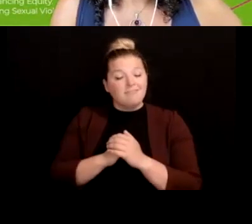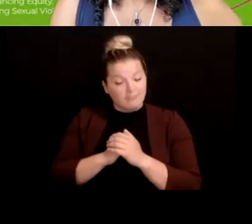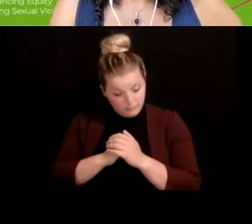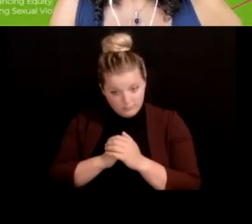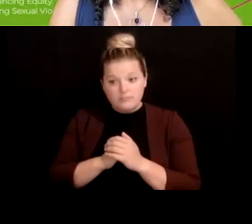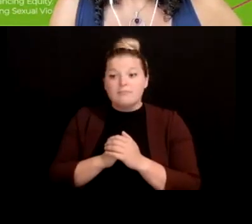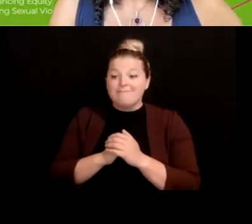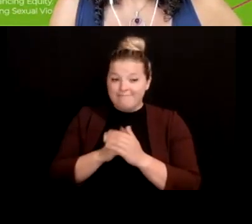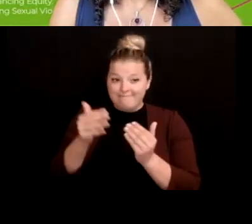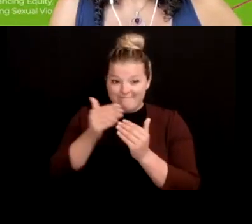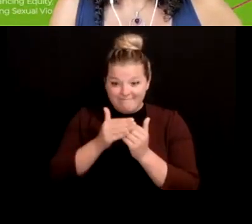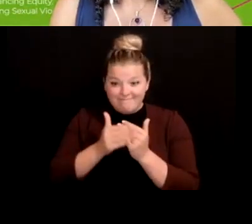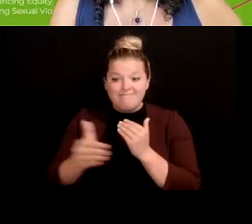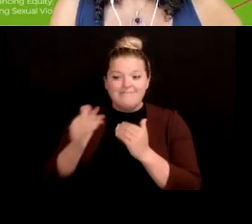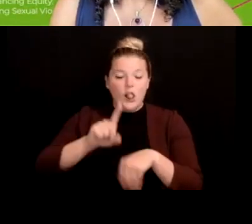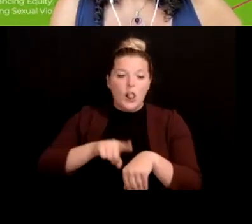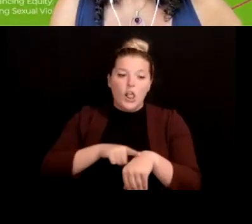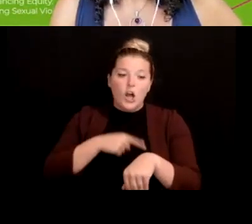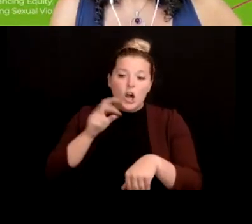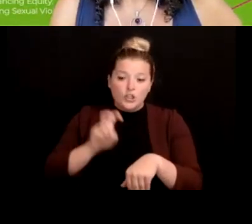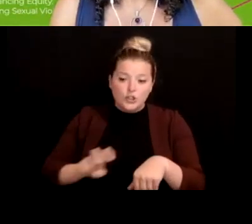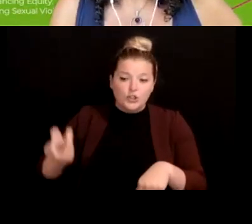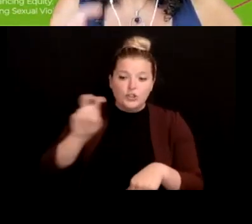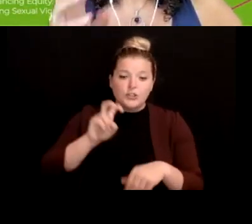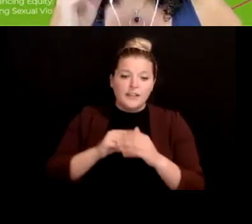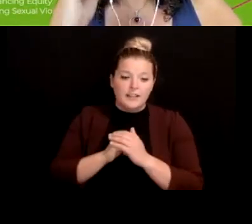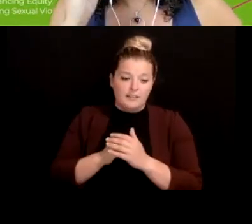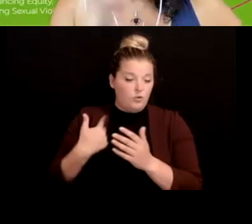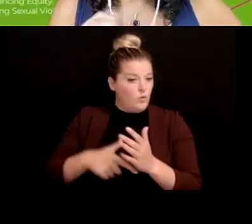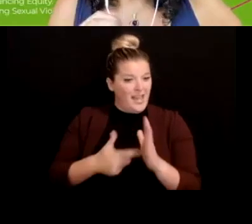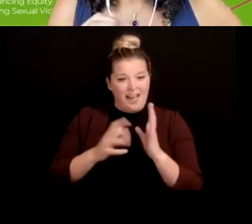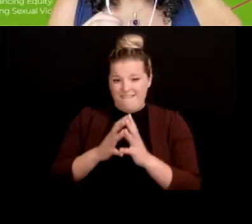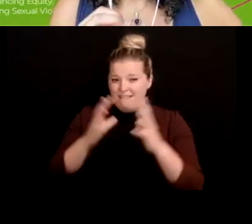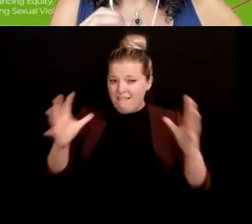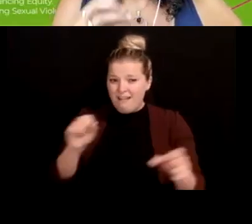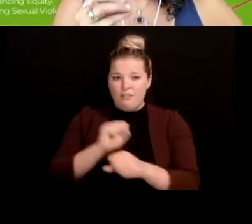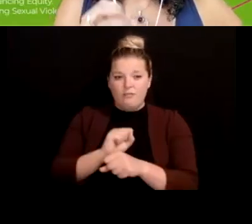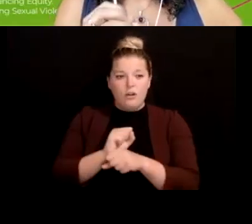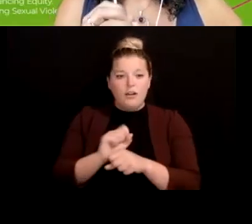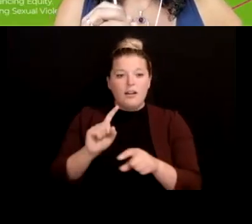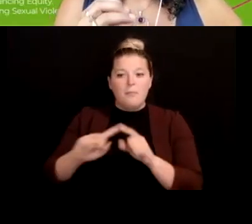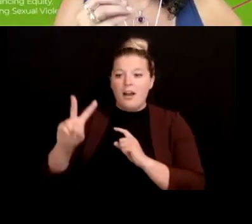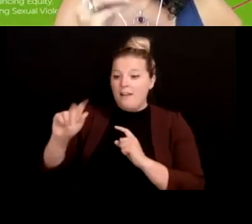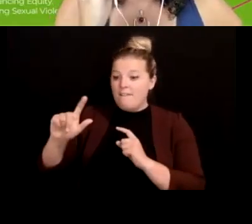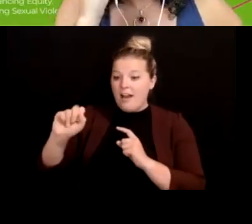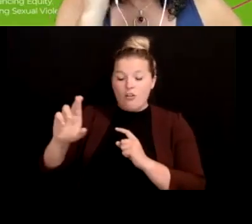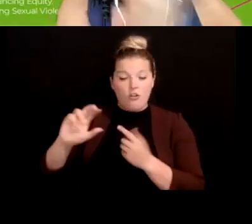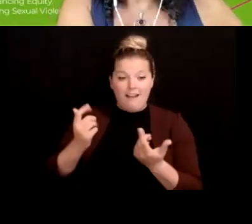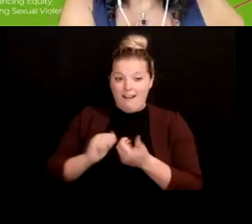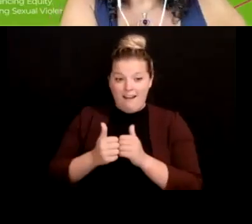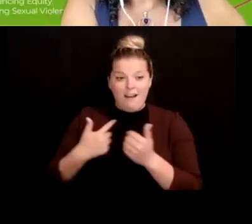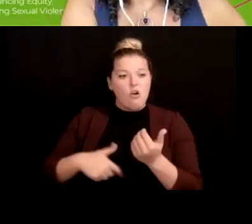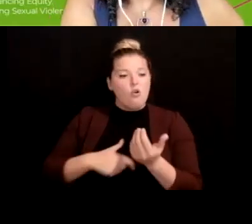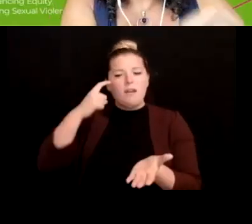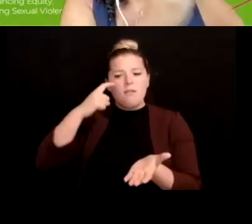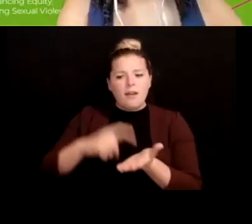go and there's much to be done, but that the valor is in recognizing that the path